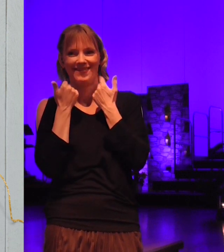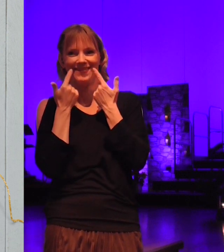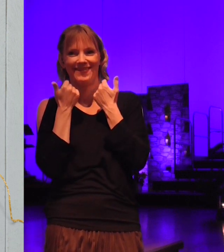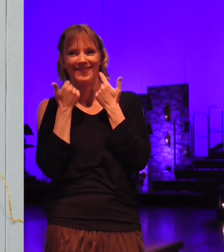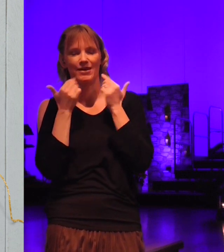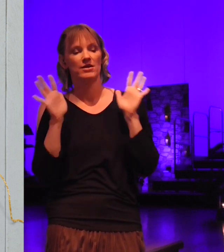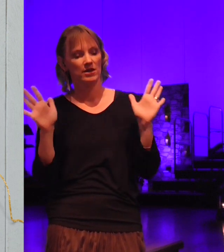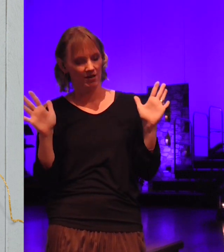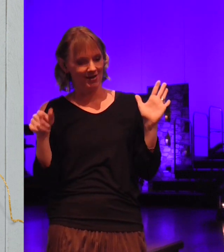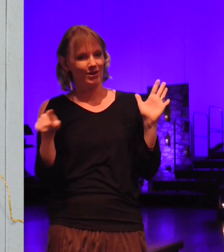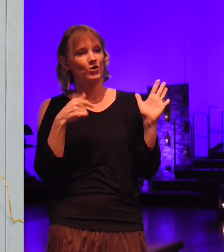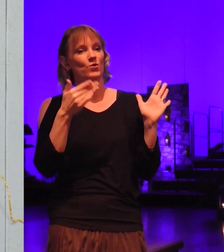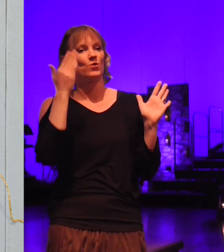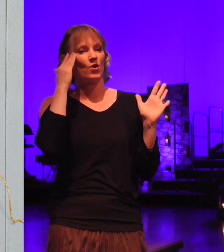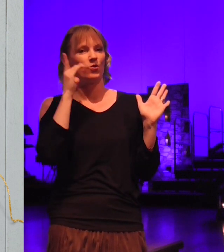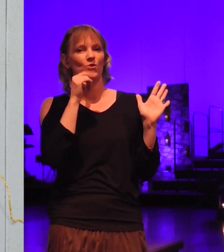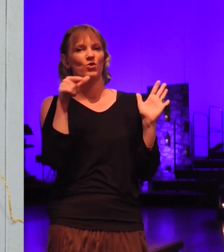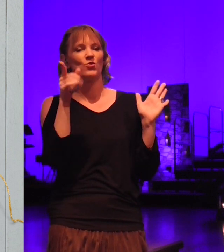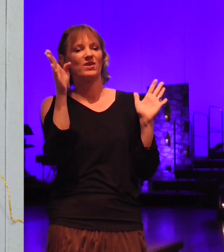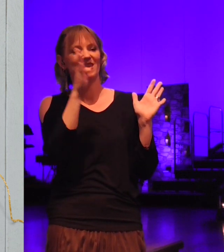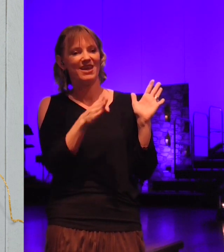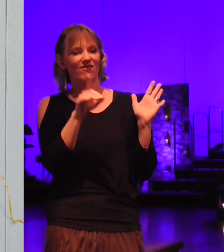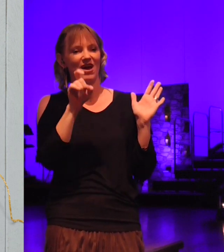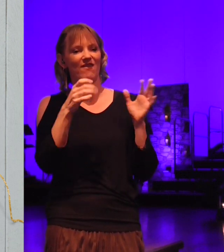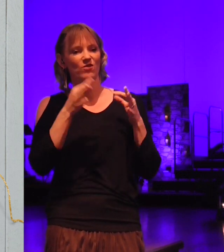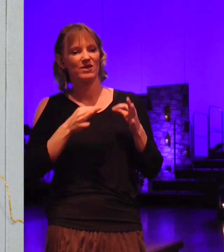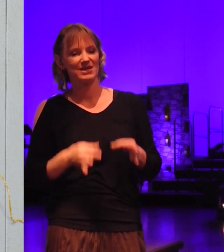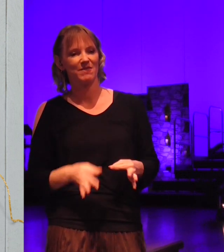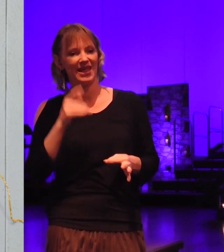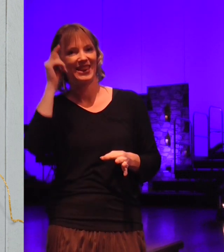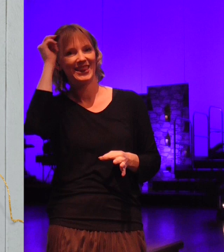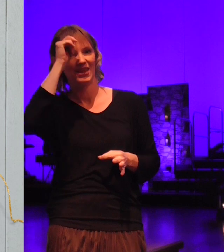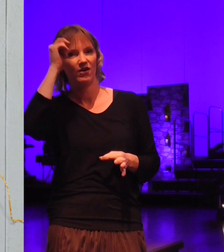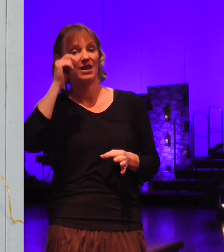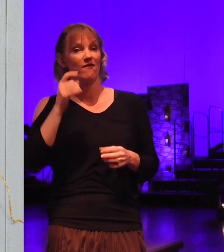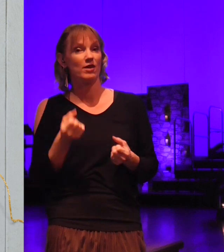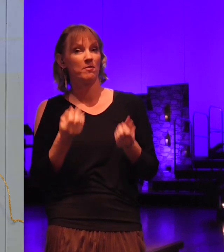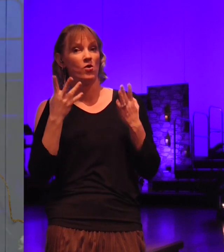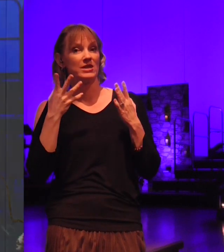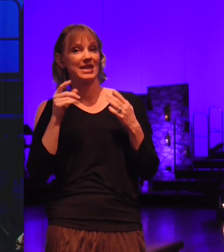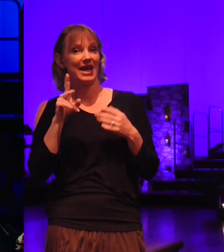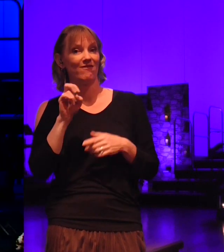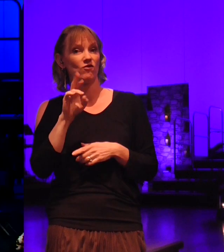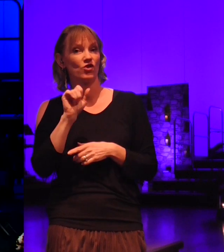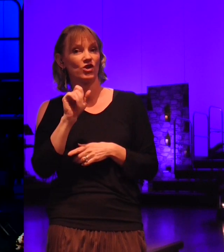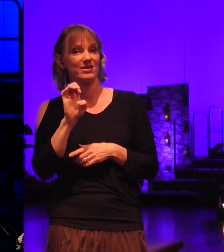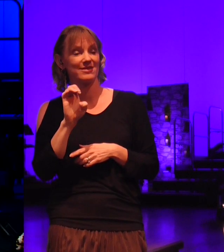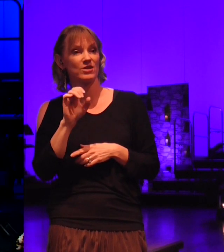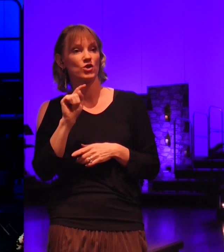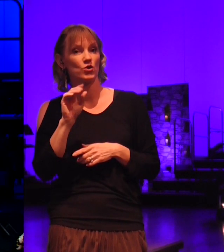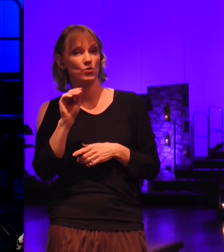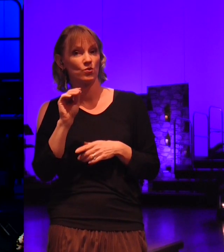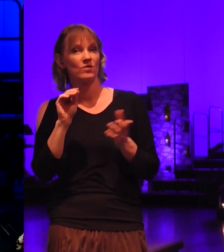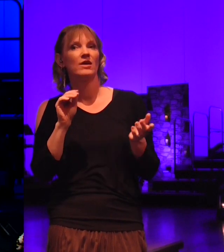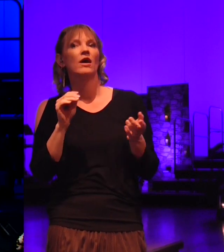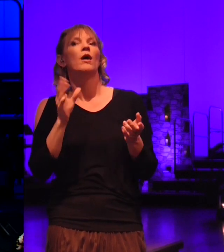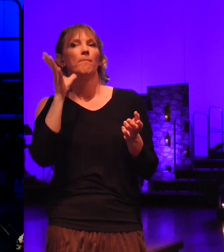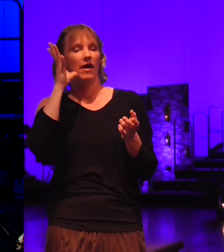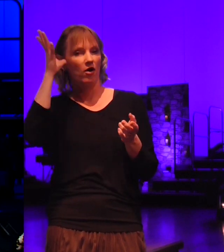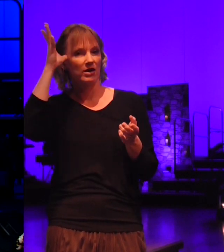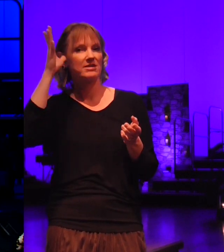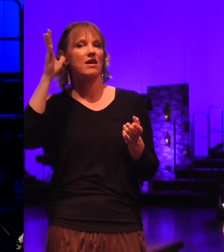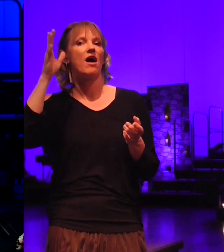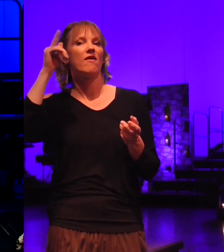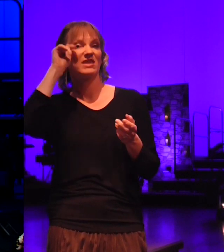Do you know who you never have to explain the theory of the multiverse to? Parents of teenagers. Because you can be